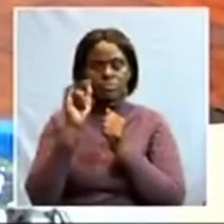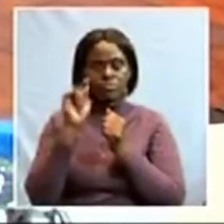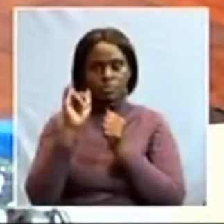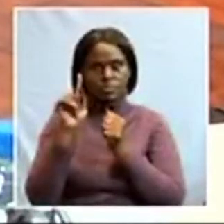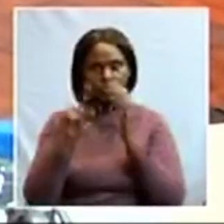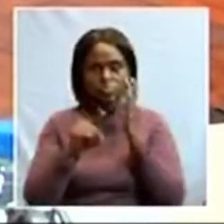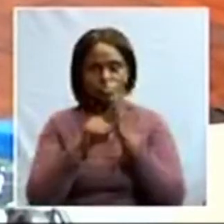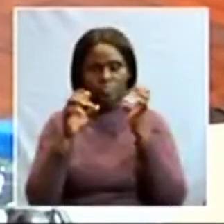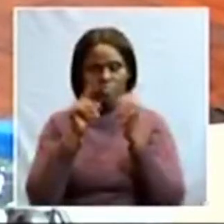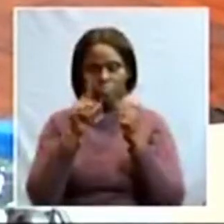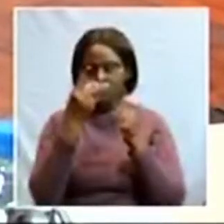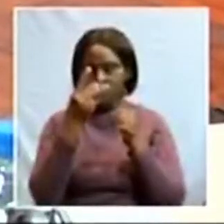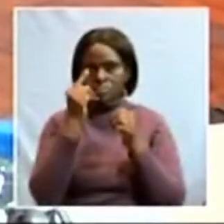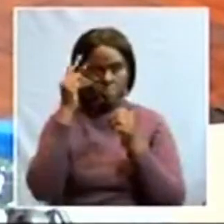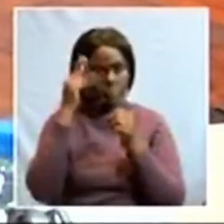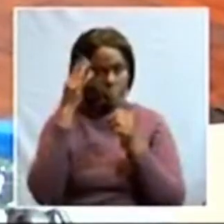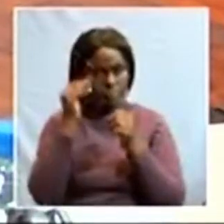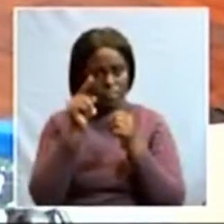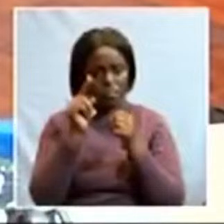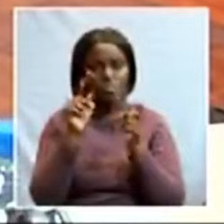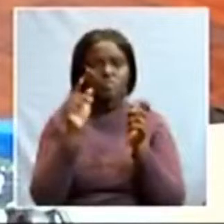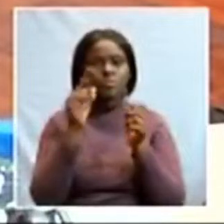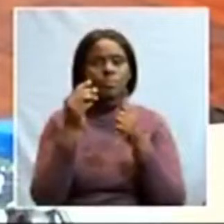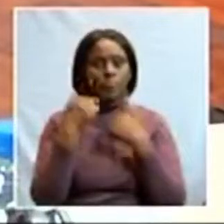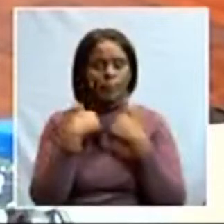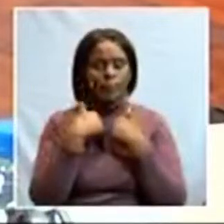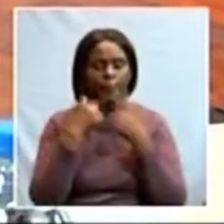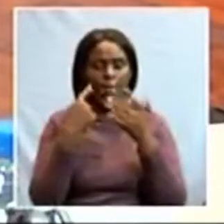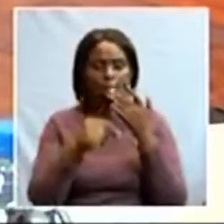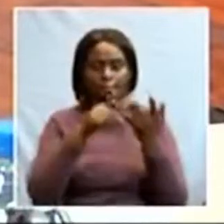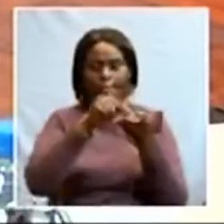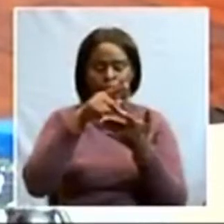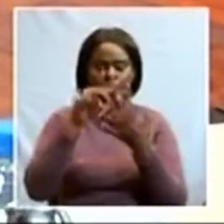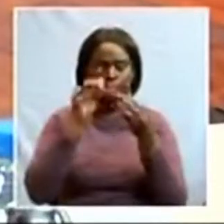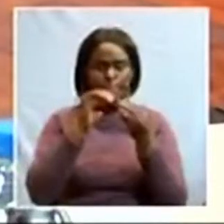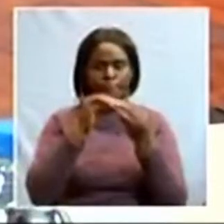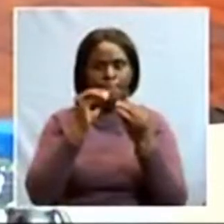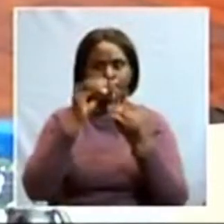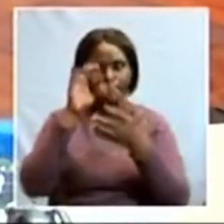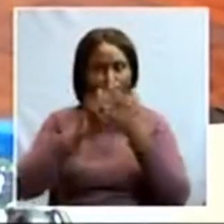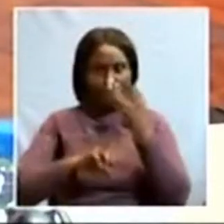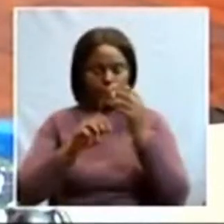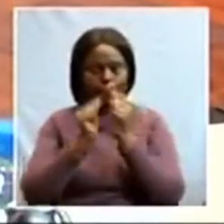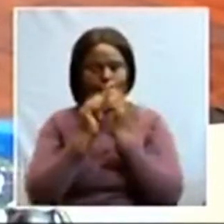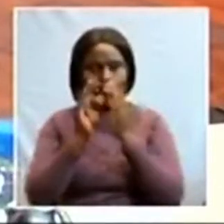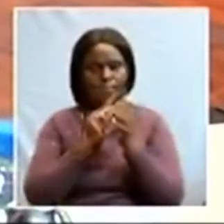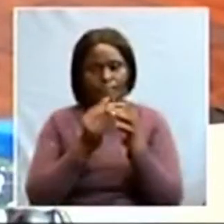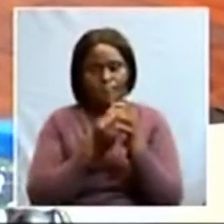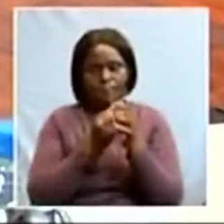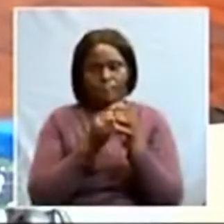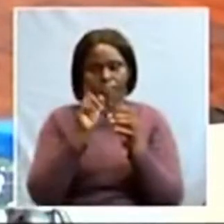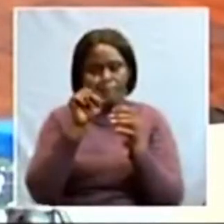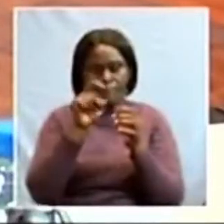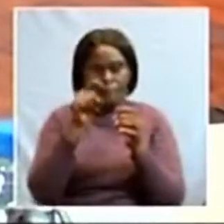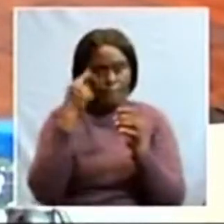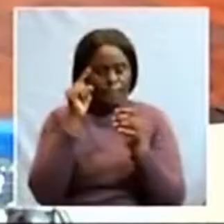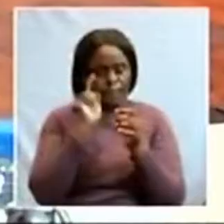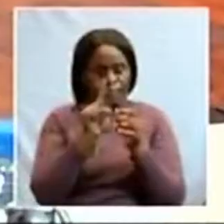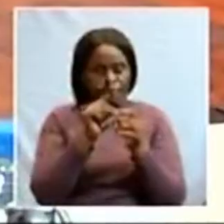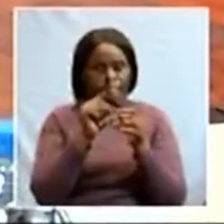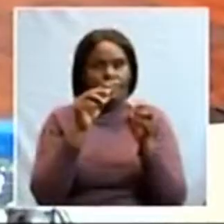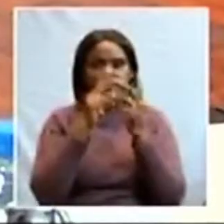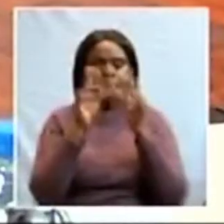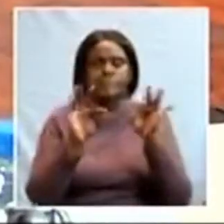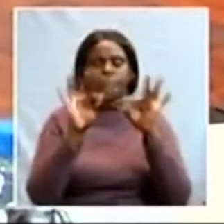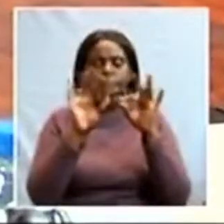So this could be one of the reasons why they are being paid minus us demanding the